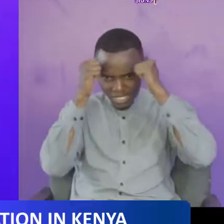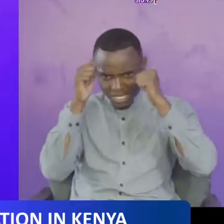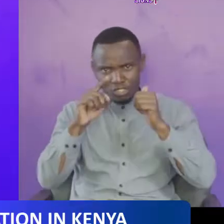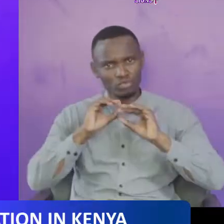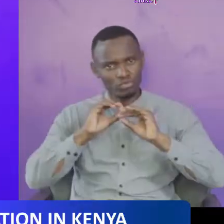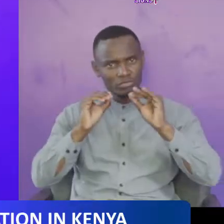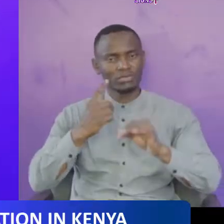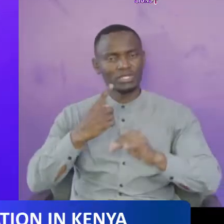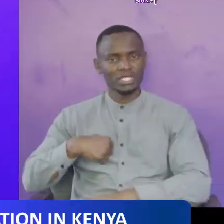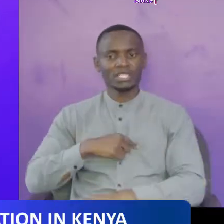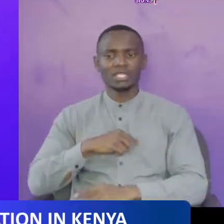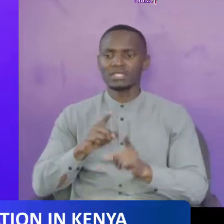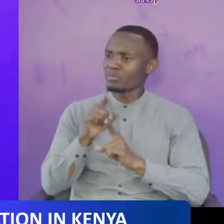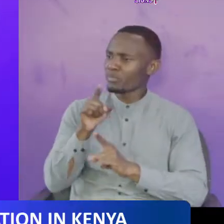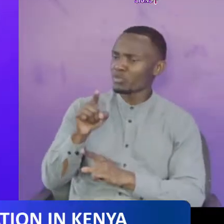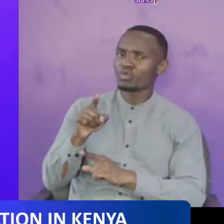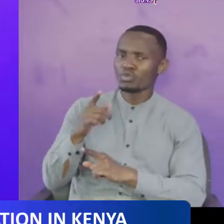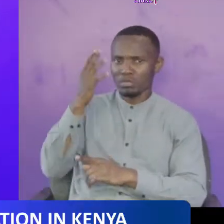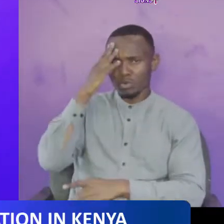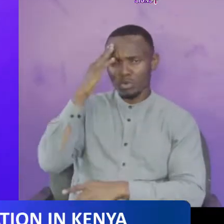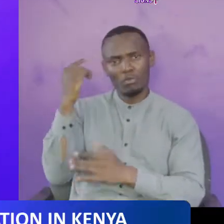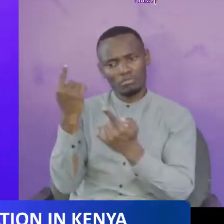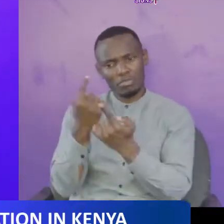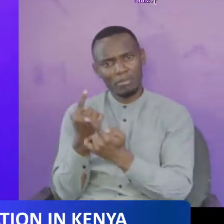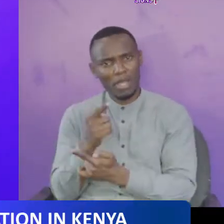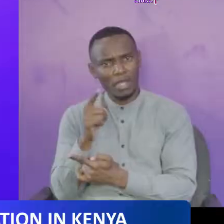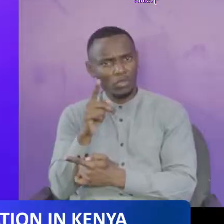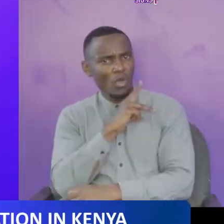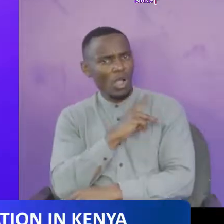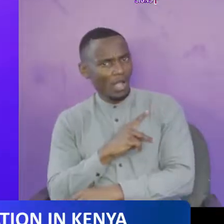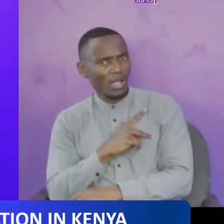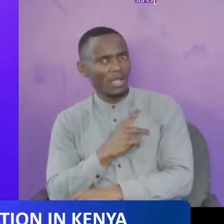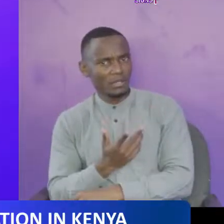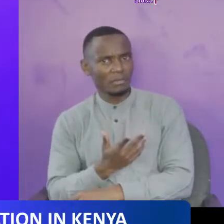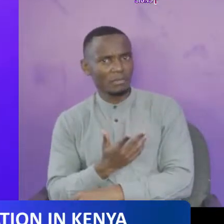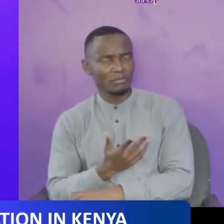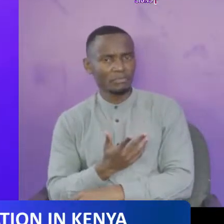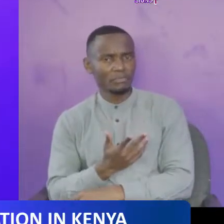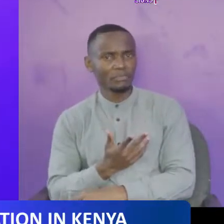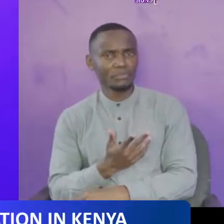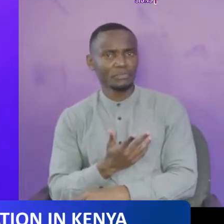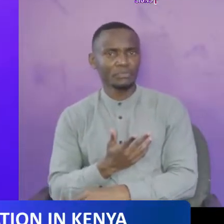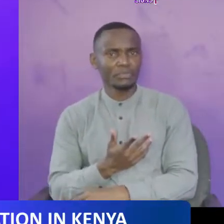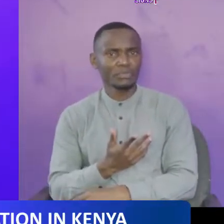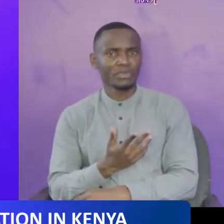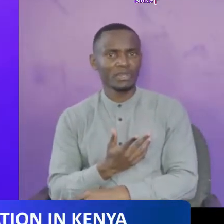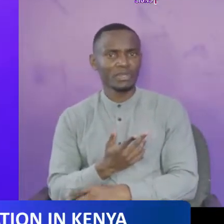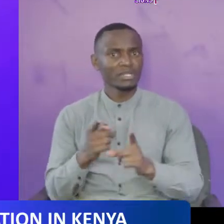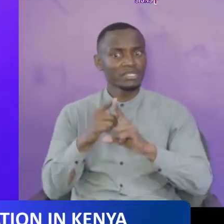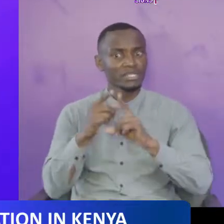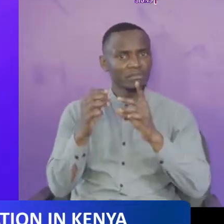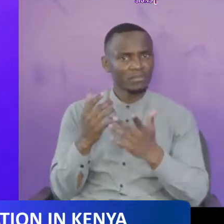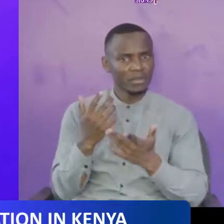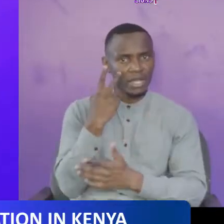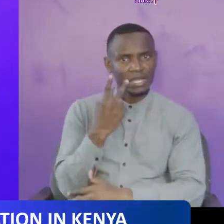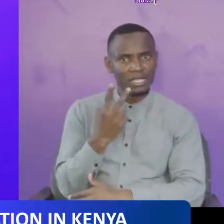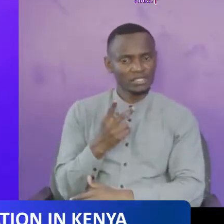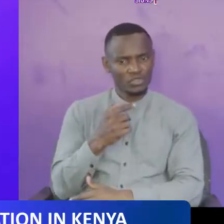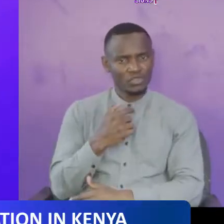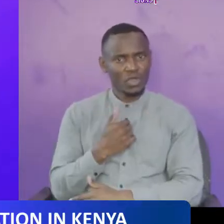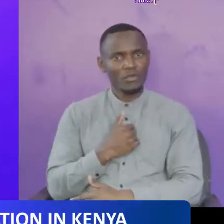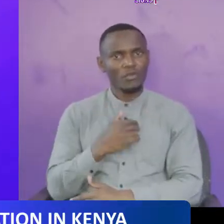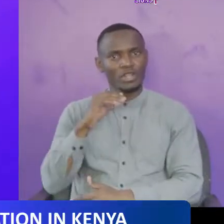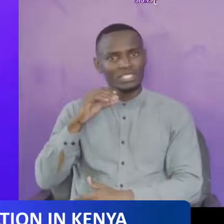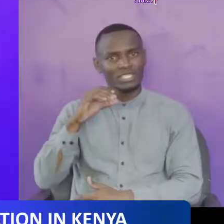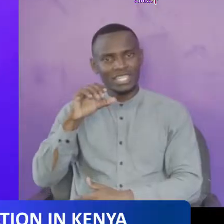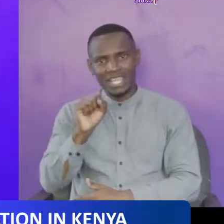You're good with, you're so kind. And you find CSR gifts are inside of you. So you came out